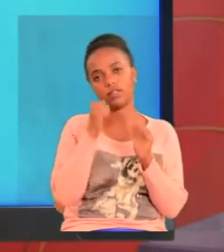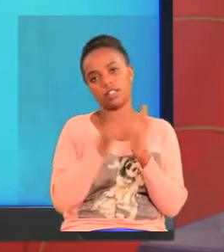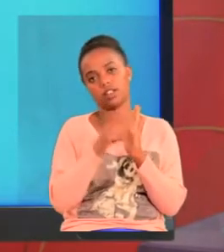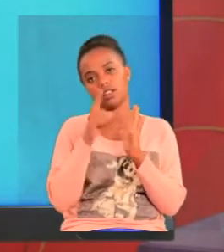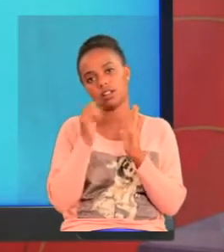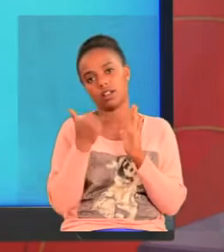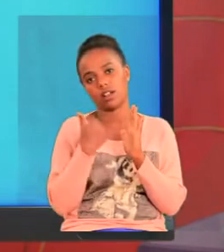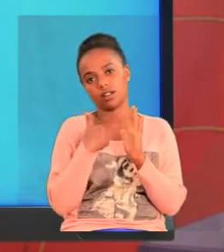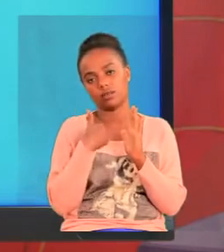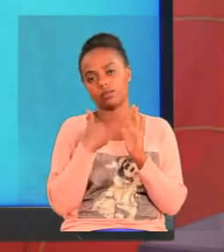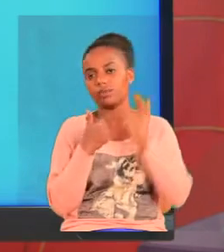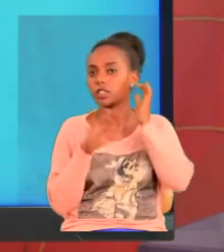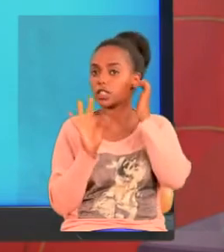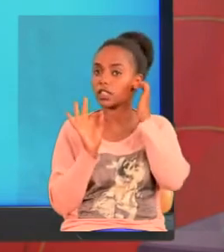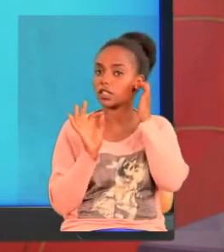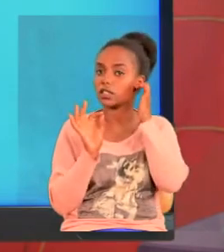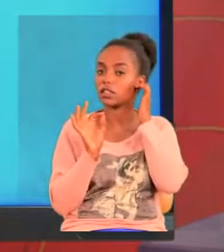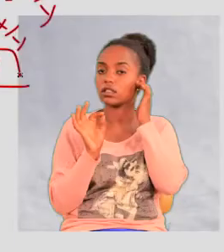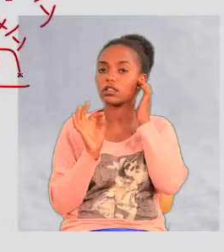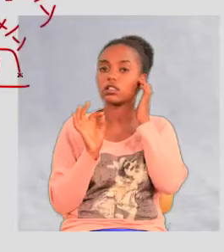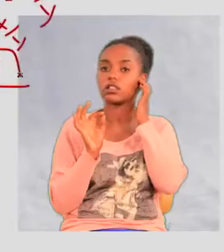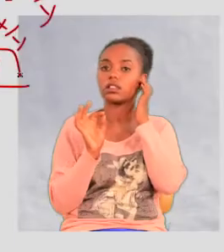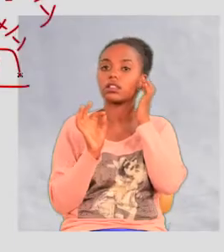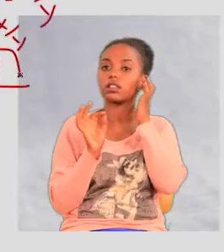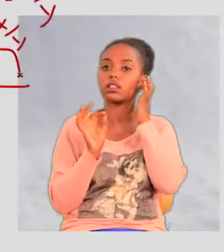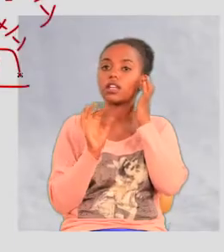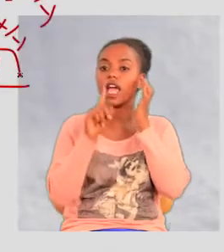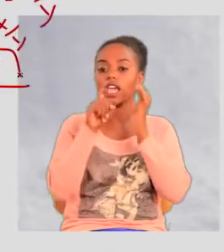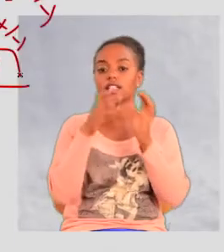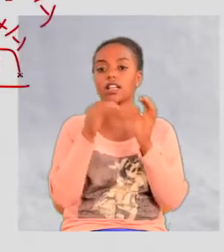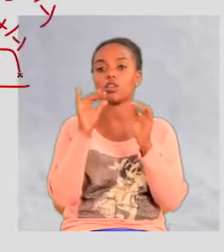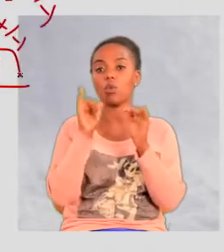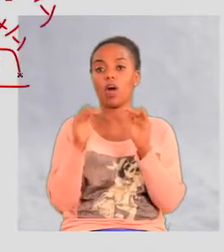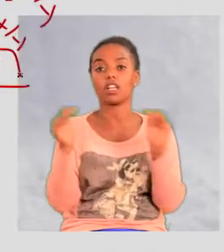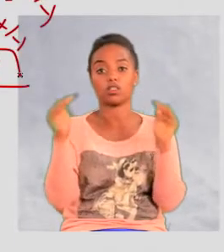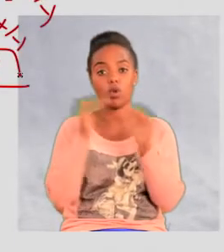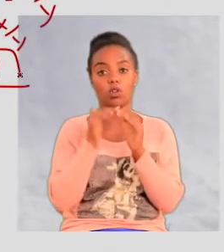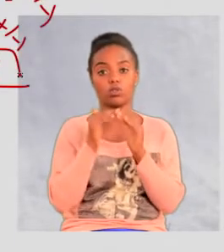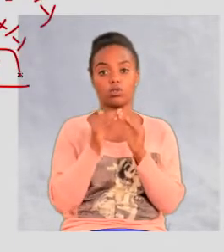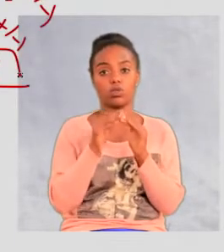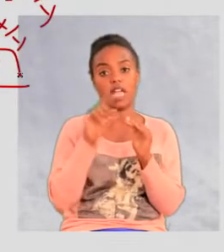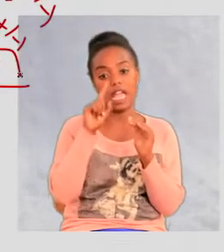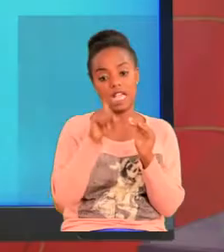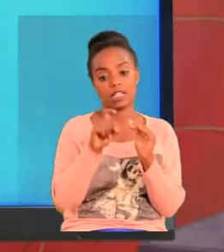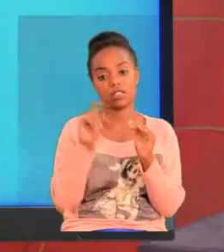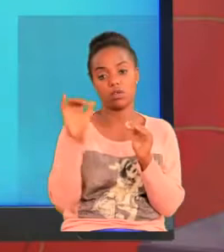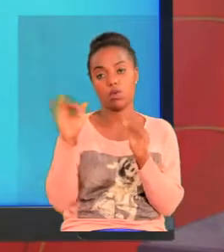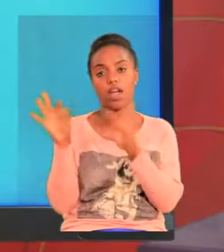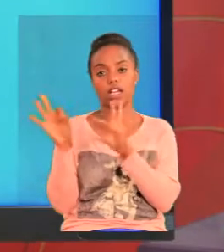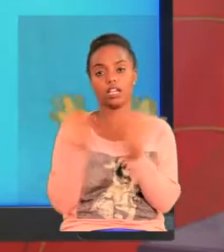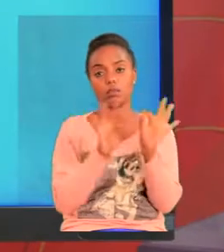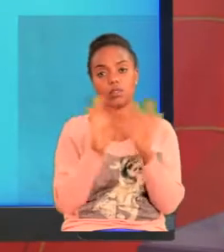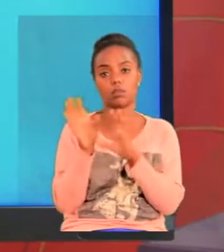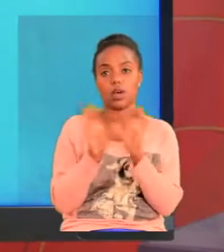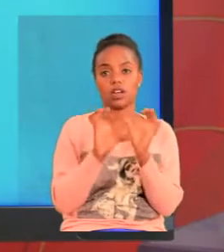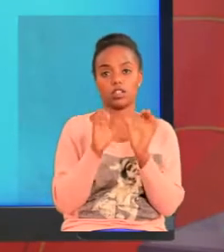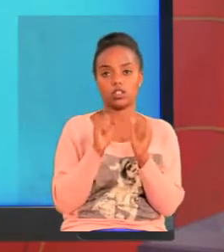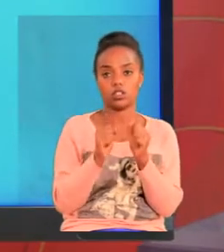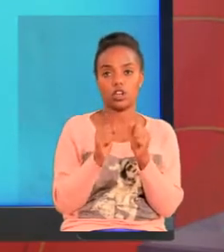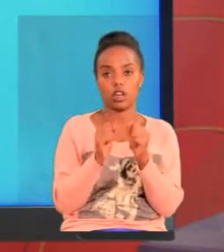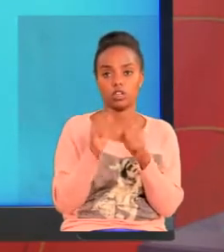So since x and y are equal, we can replace y by x here. You can substitute this equation